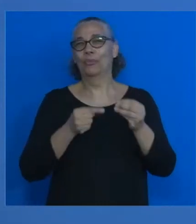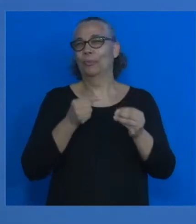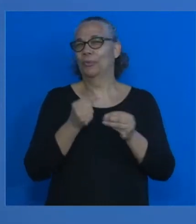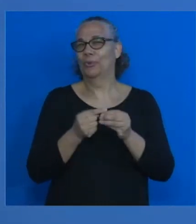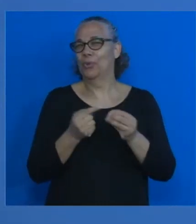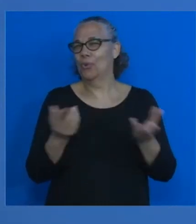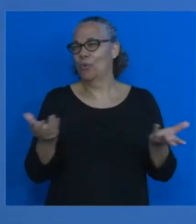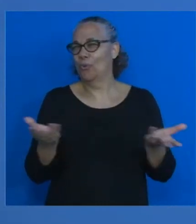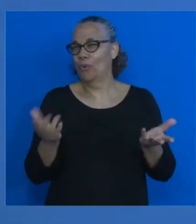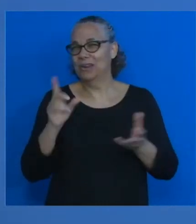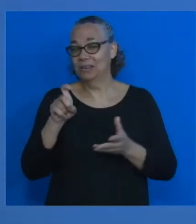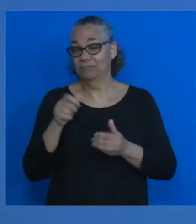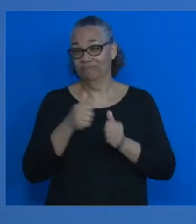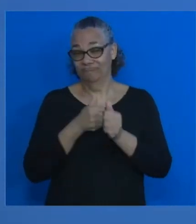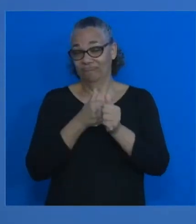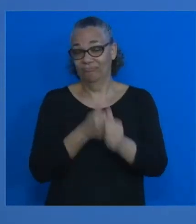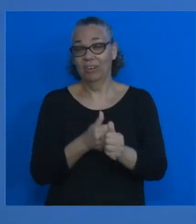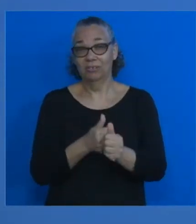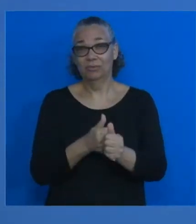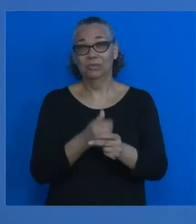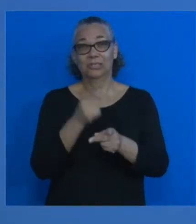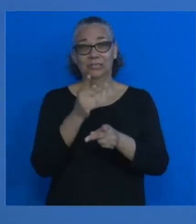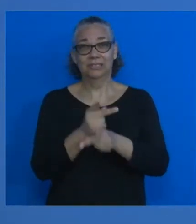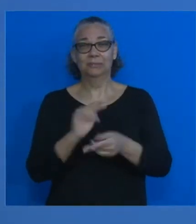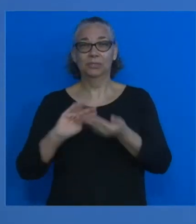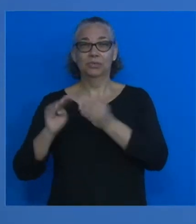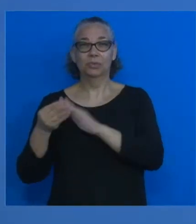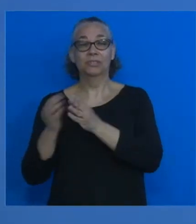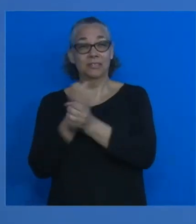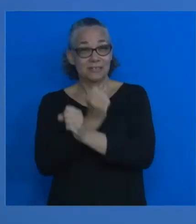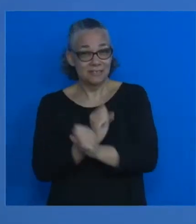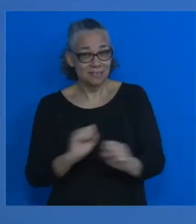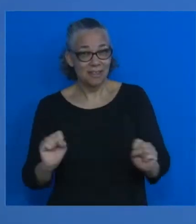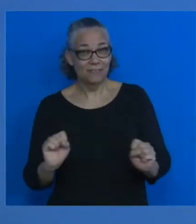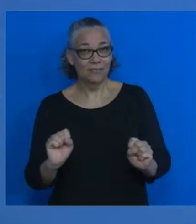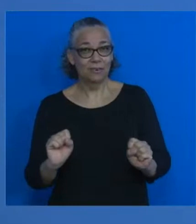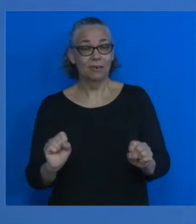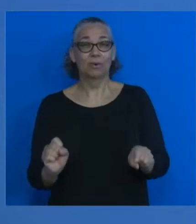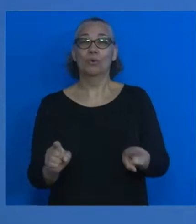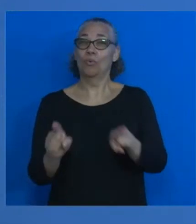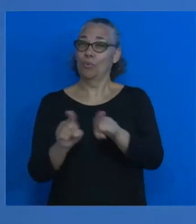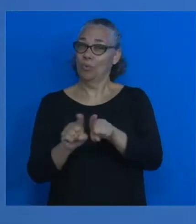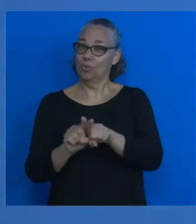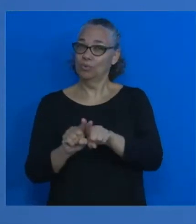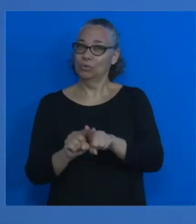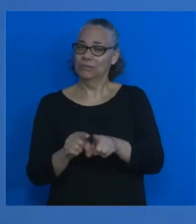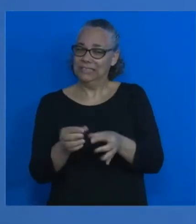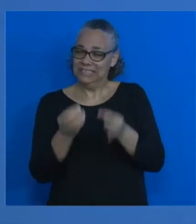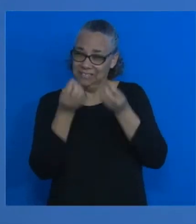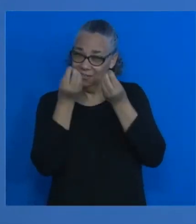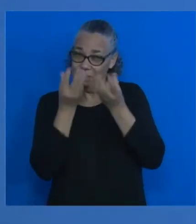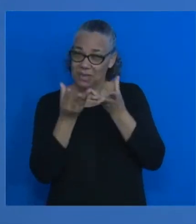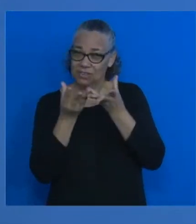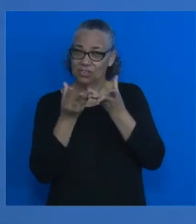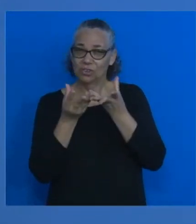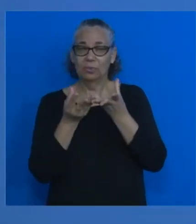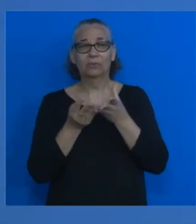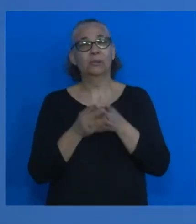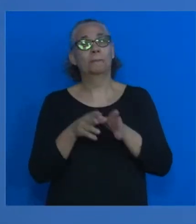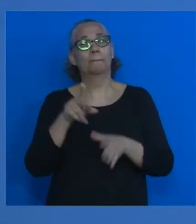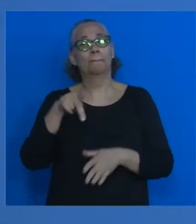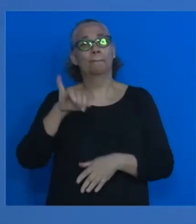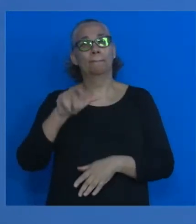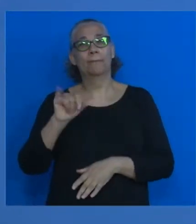must all continue to follow in order to keep our community safe, and I will also provide details of the pilot of the We Health